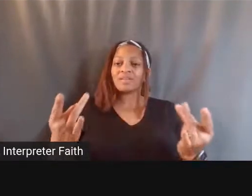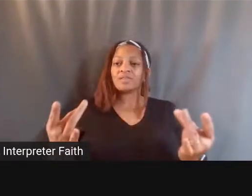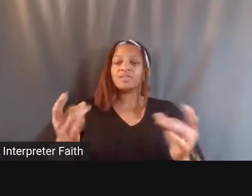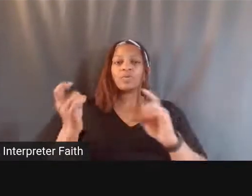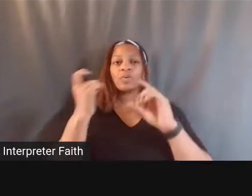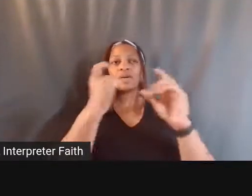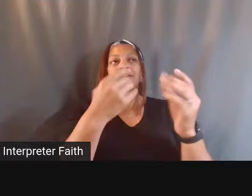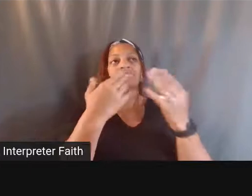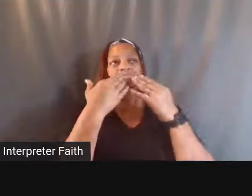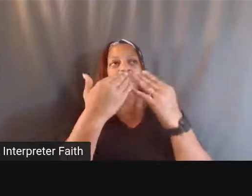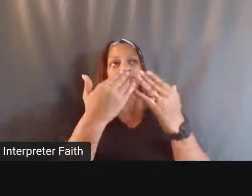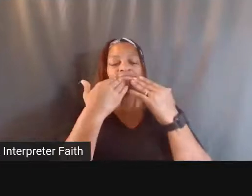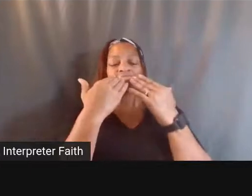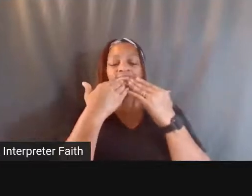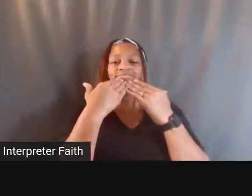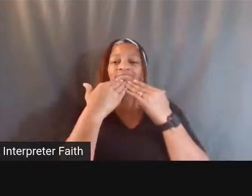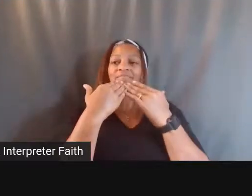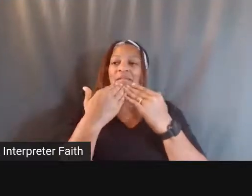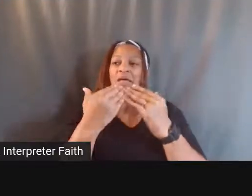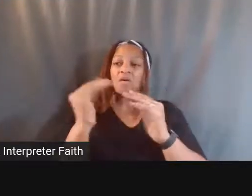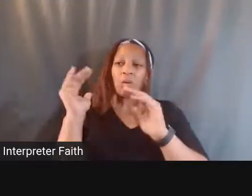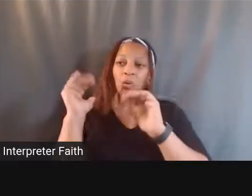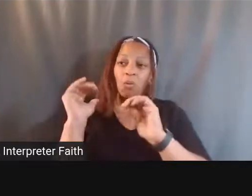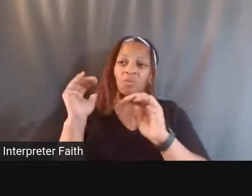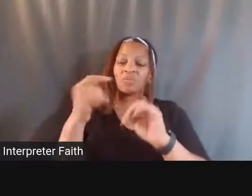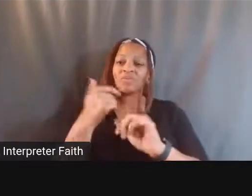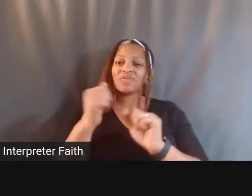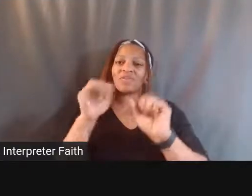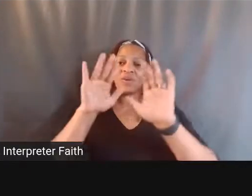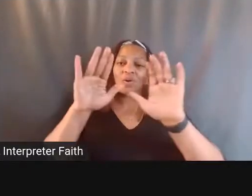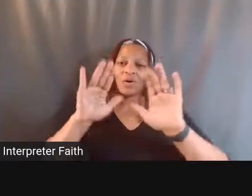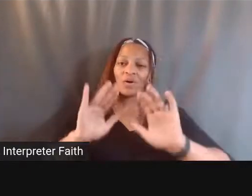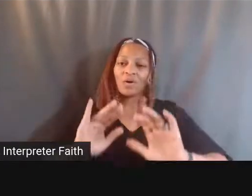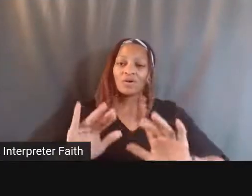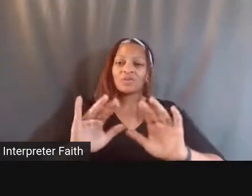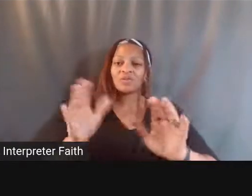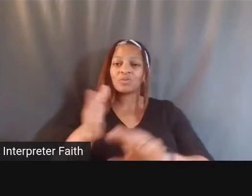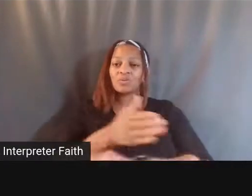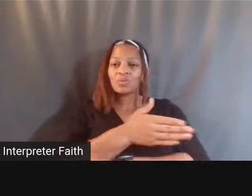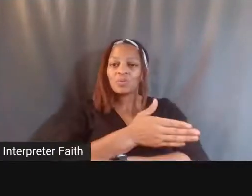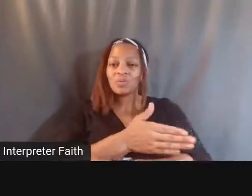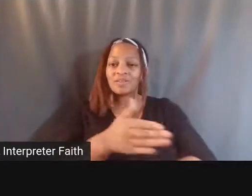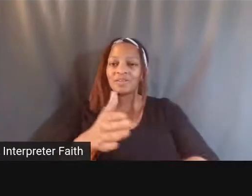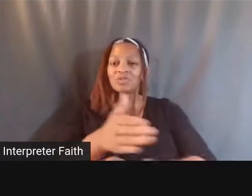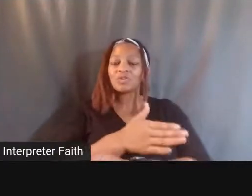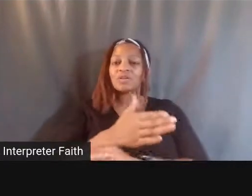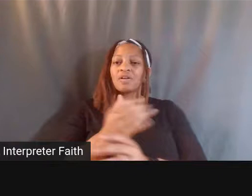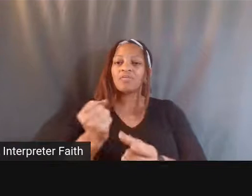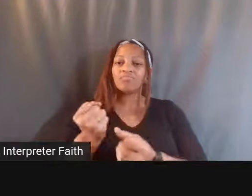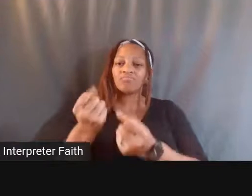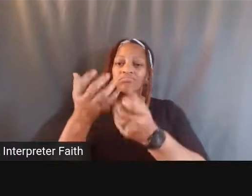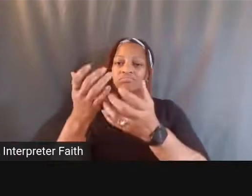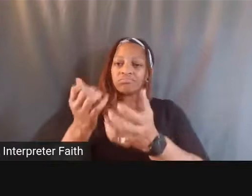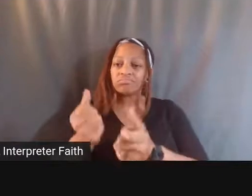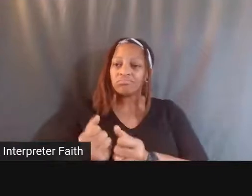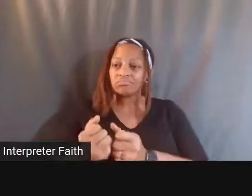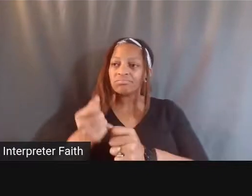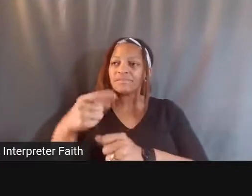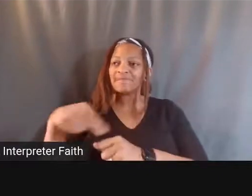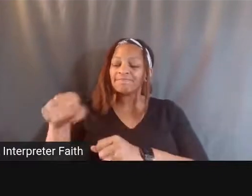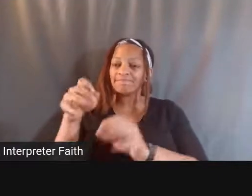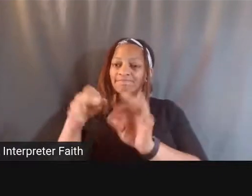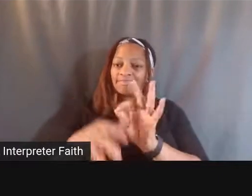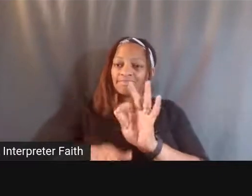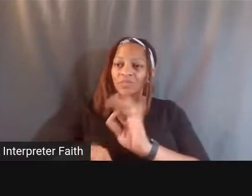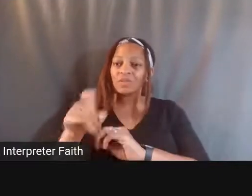in anticipation of the amazing music, of the sign language interpretation, of